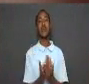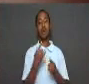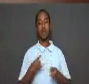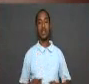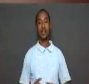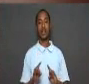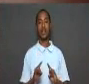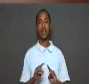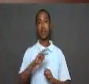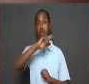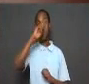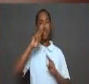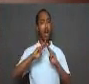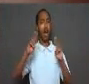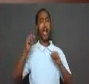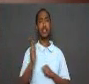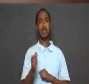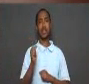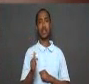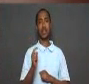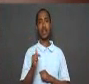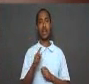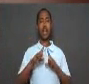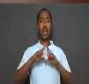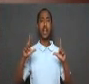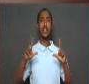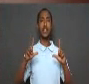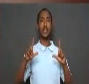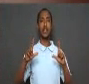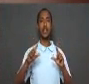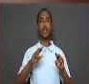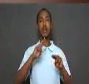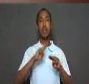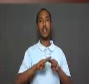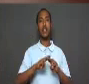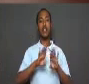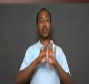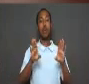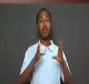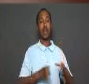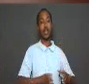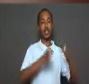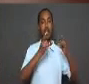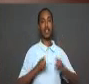that, because of its high speed, has largely replaced the open hearth method.